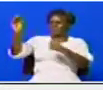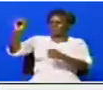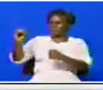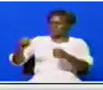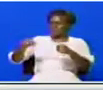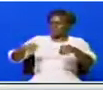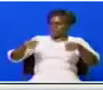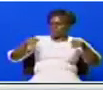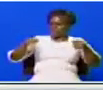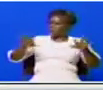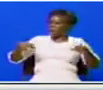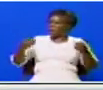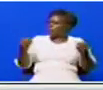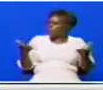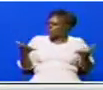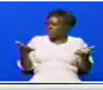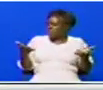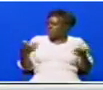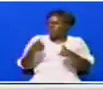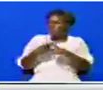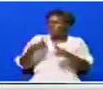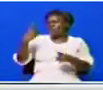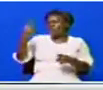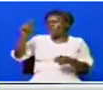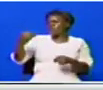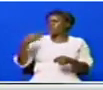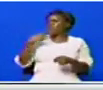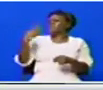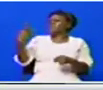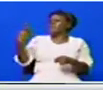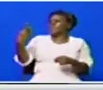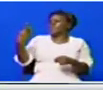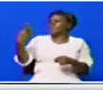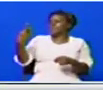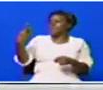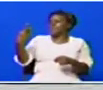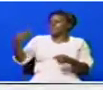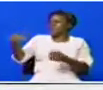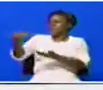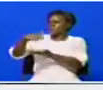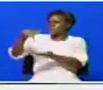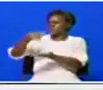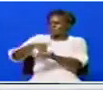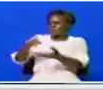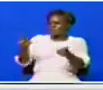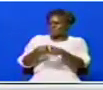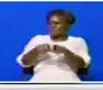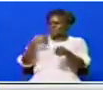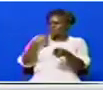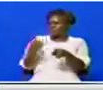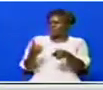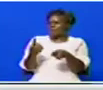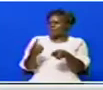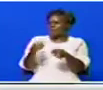they are waiting for right now are results from about 1,300 polling stations. And he has already indicated that